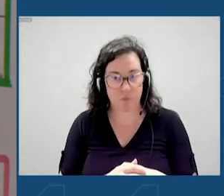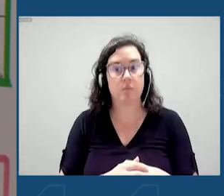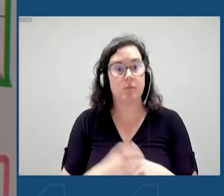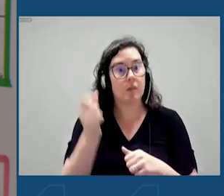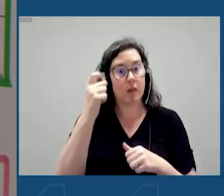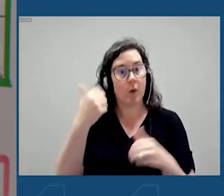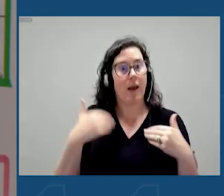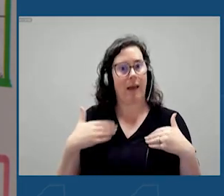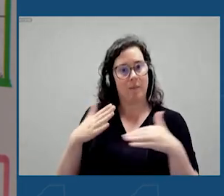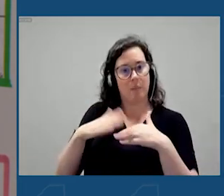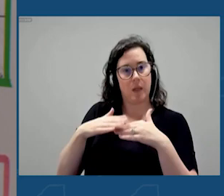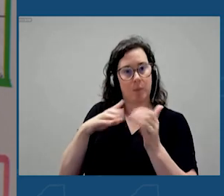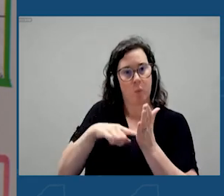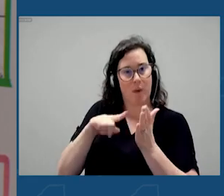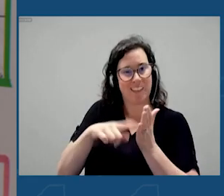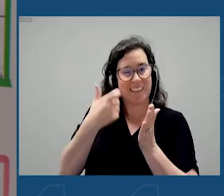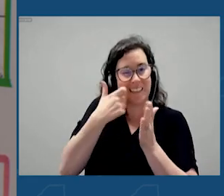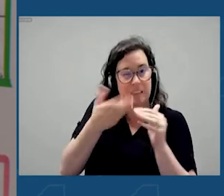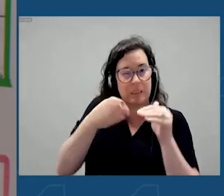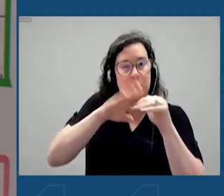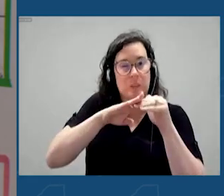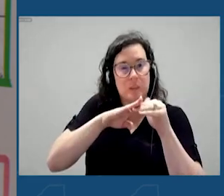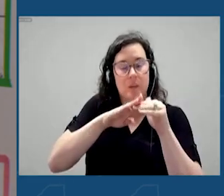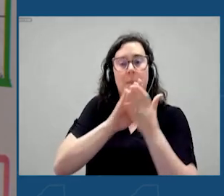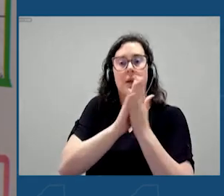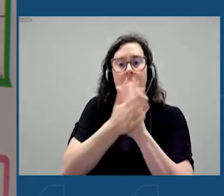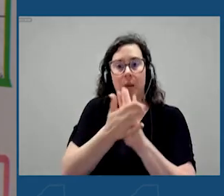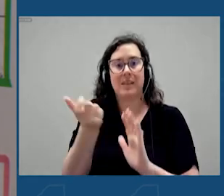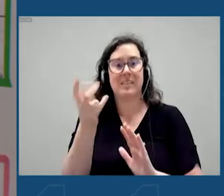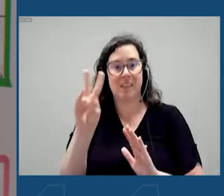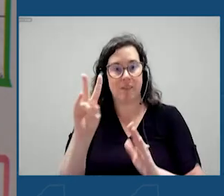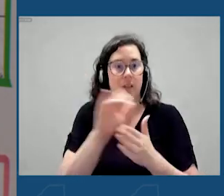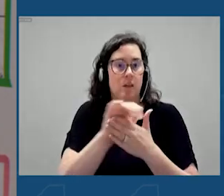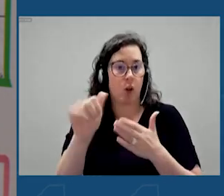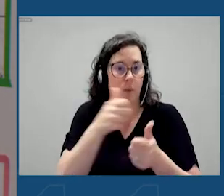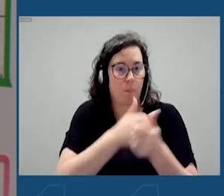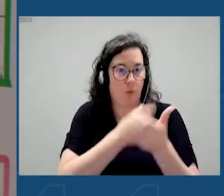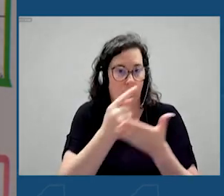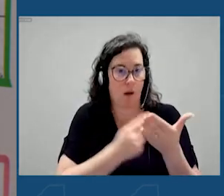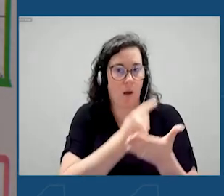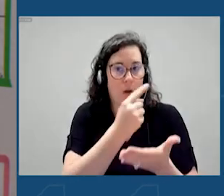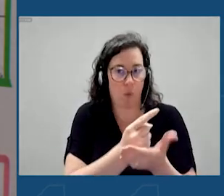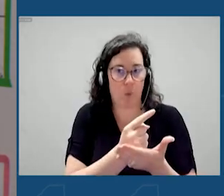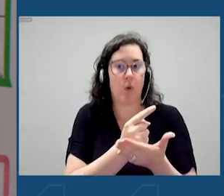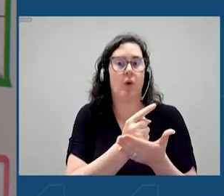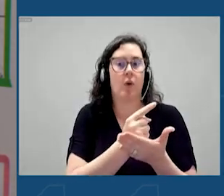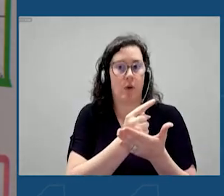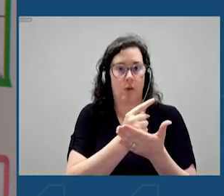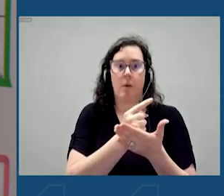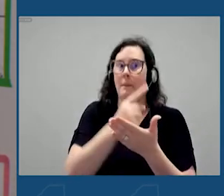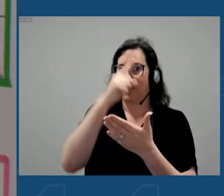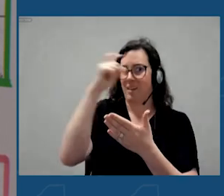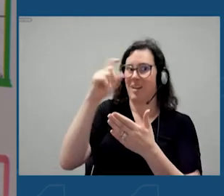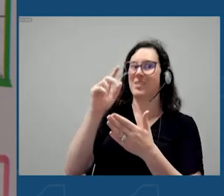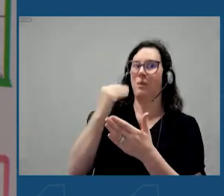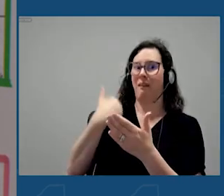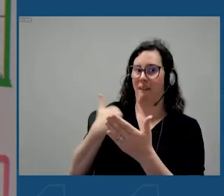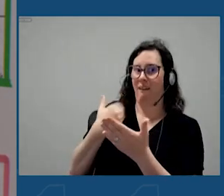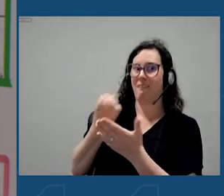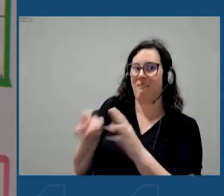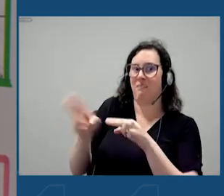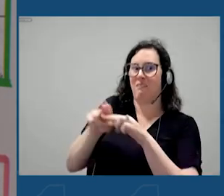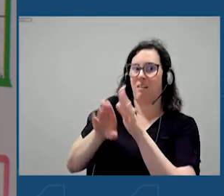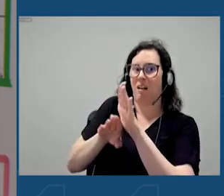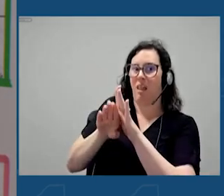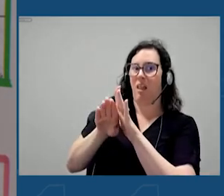increase, we're going up to $17 an hour and indexing for inflation, so we understand,